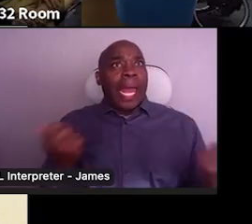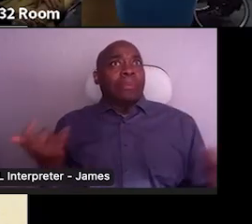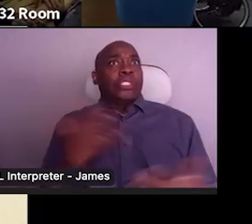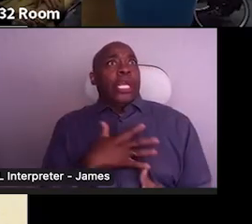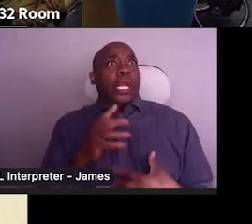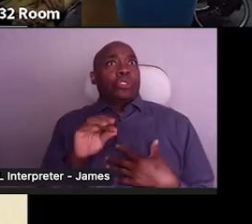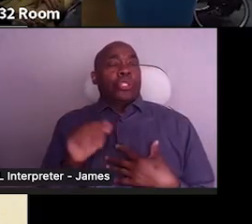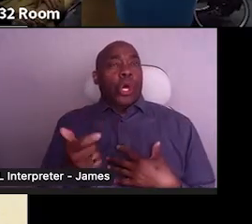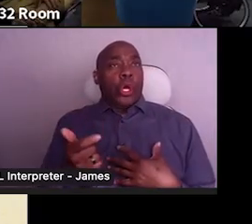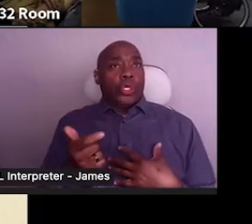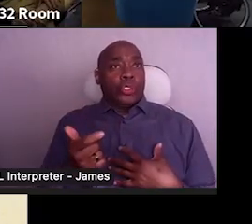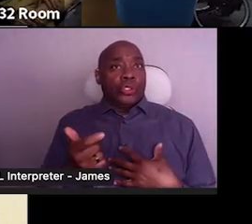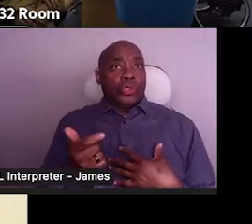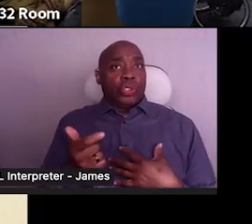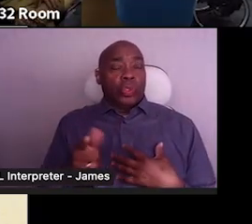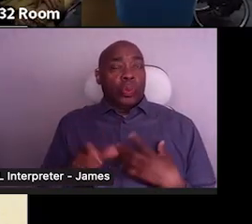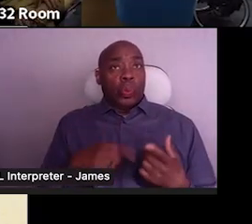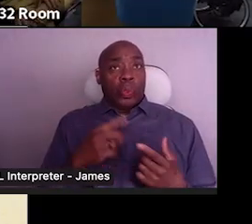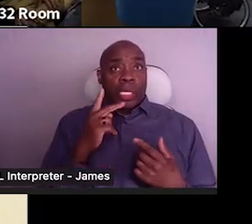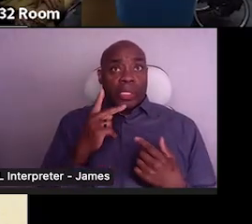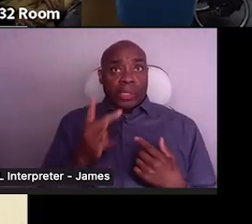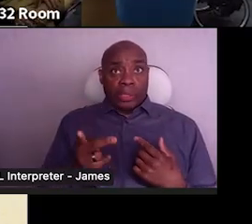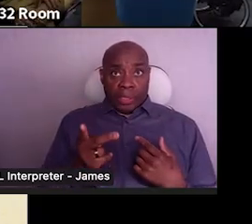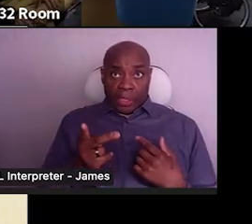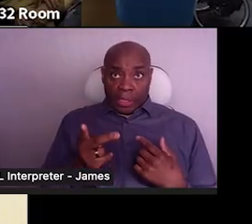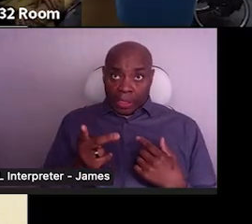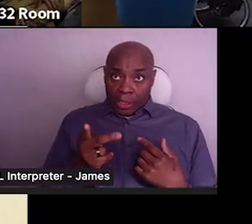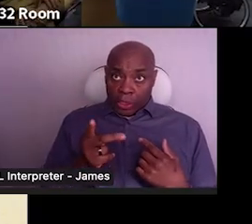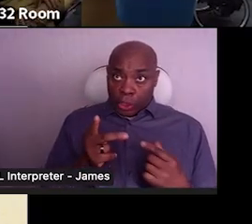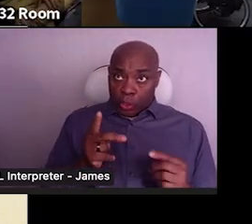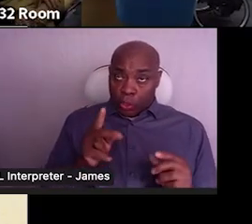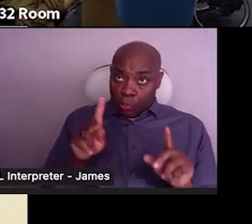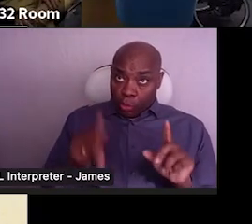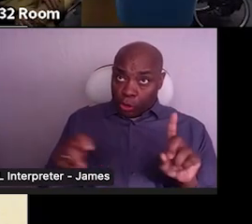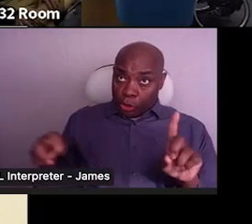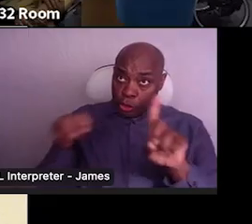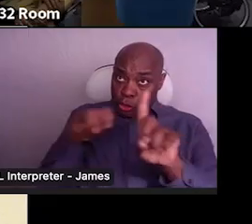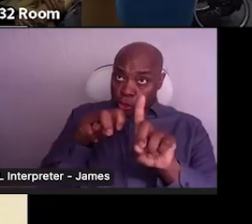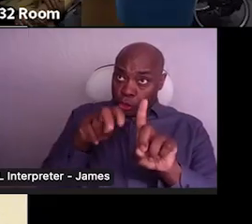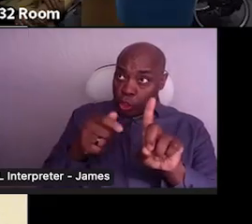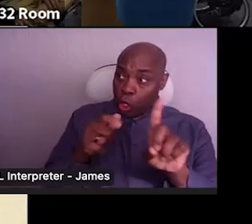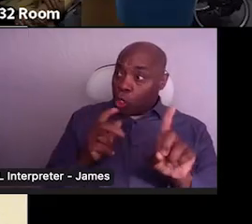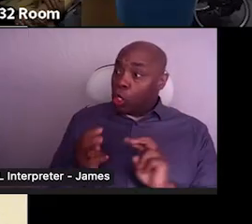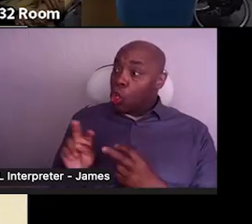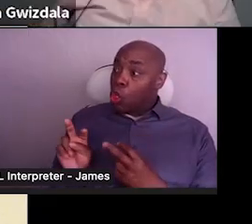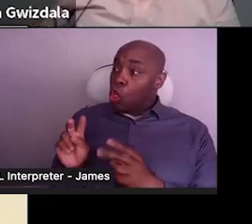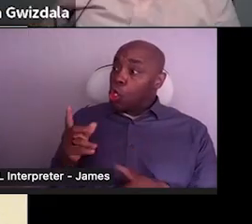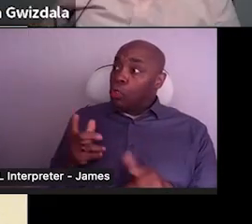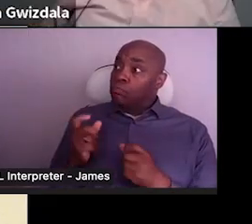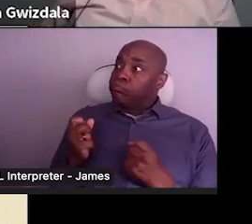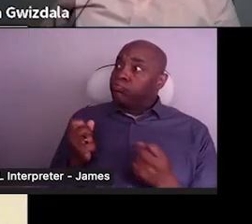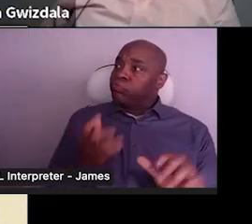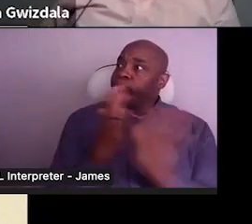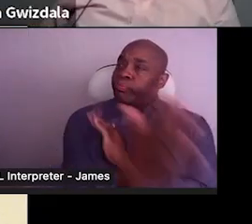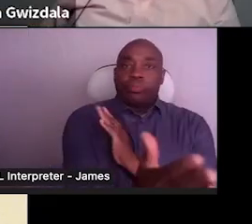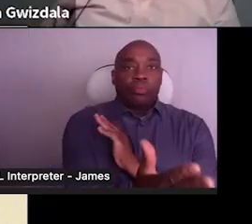scared of dogs, and actually like when seeing the dog just literally driving away. Right, right. I know